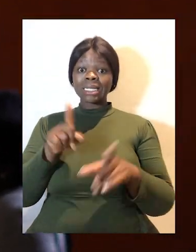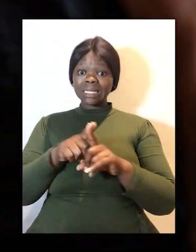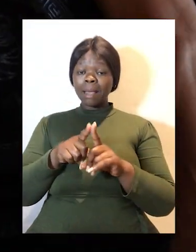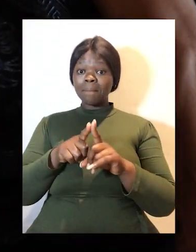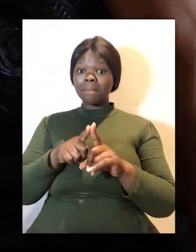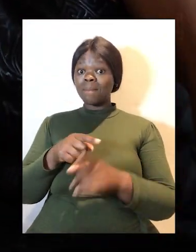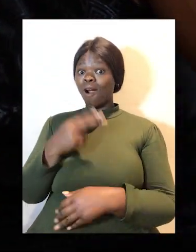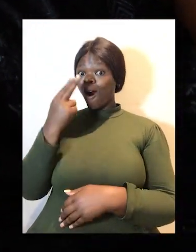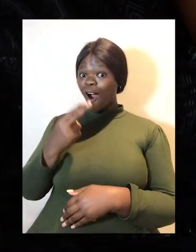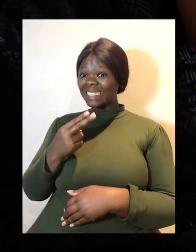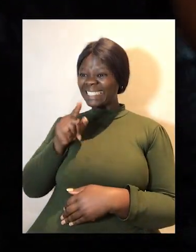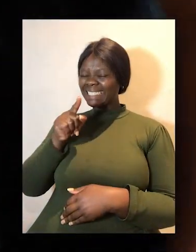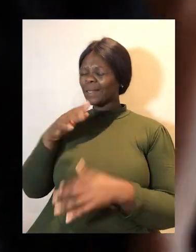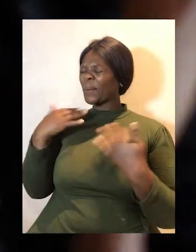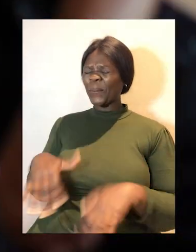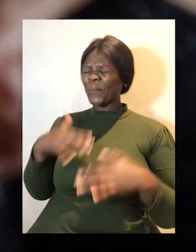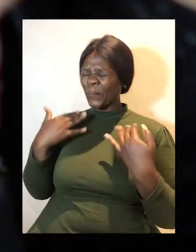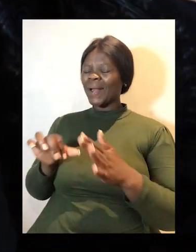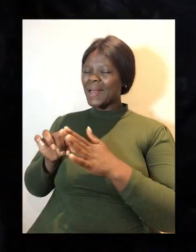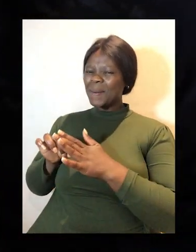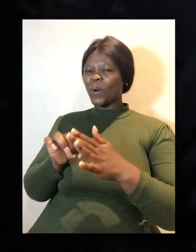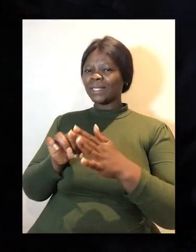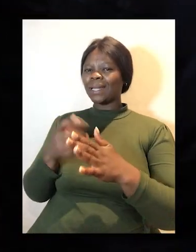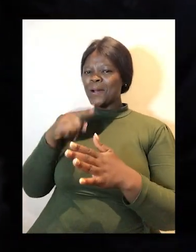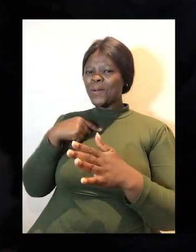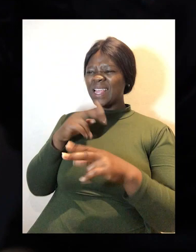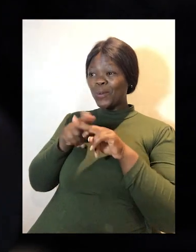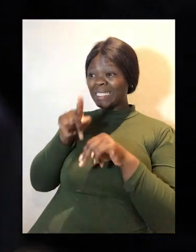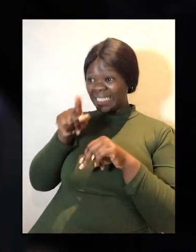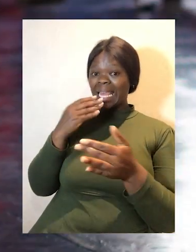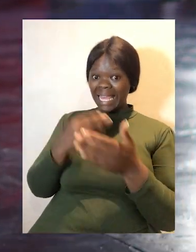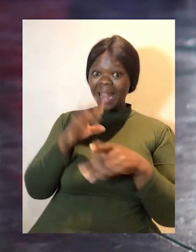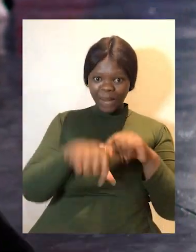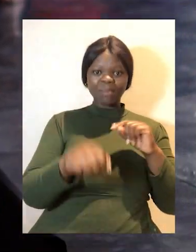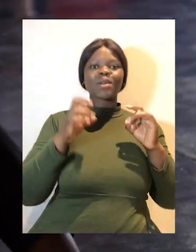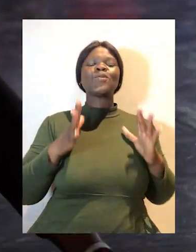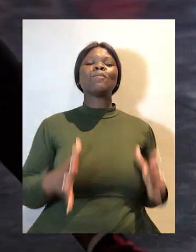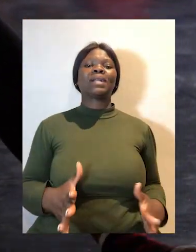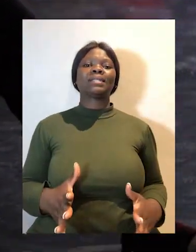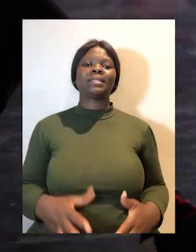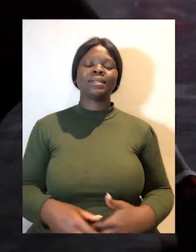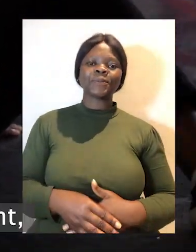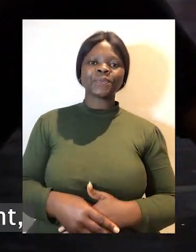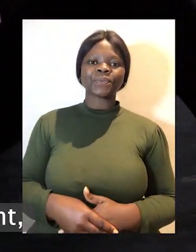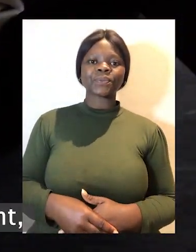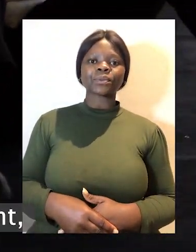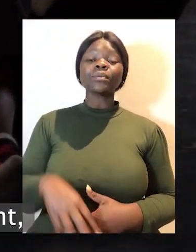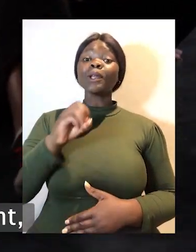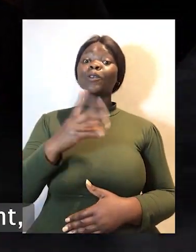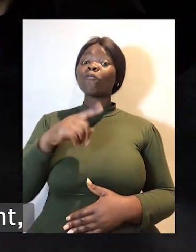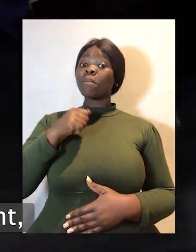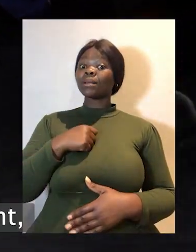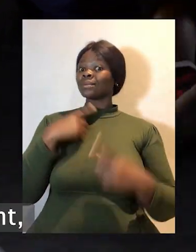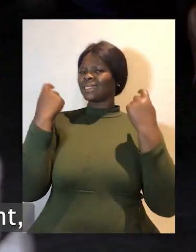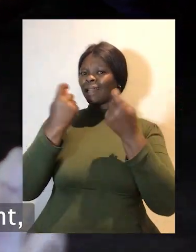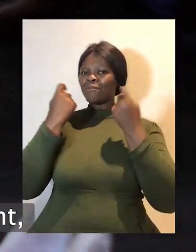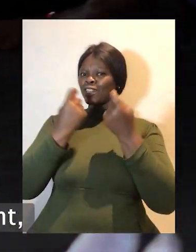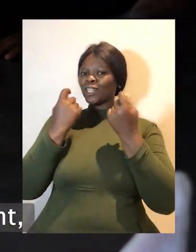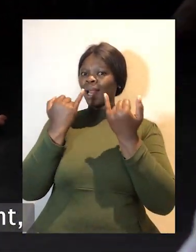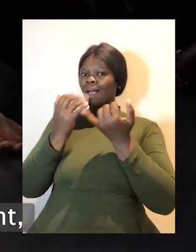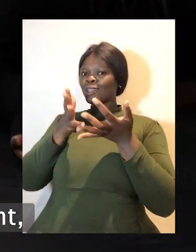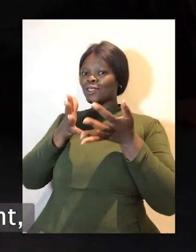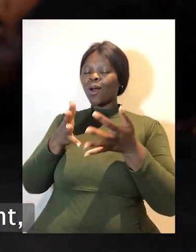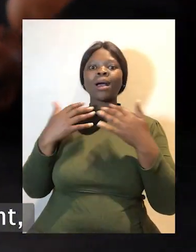course, is a prime vehicle for this, to find our humanity. So for me, festivals like this